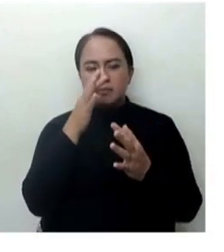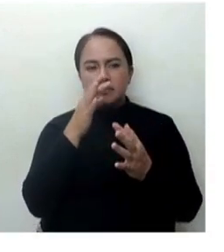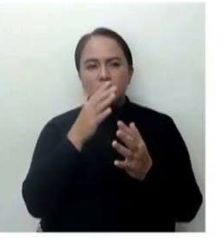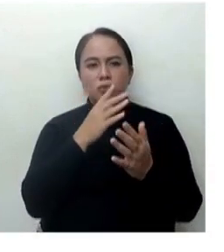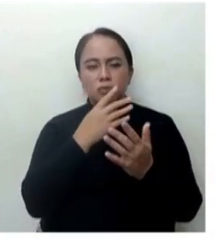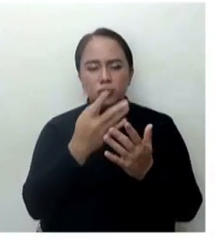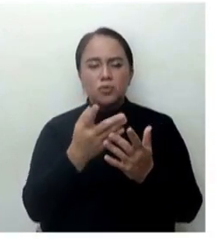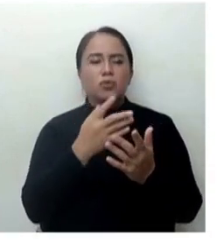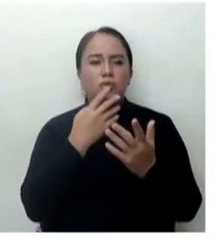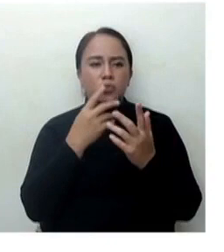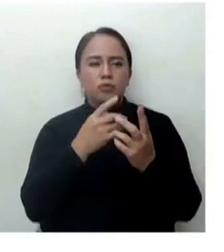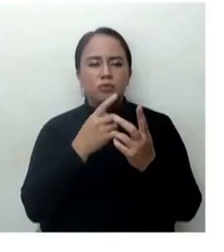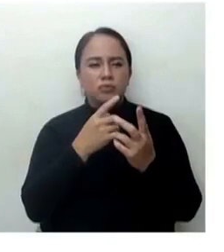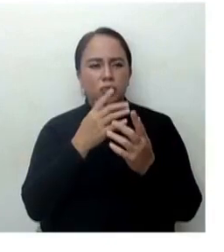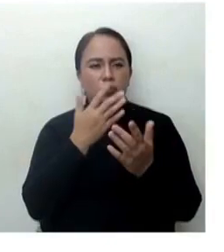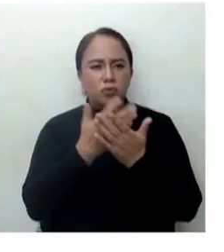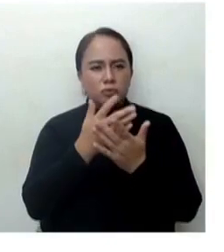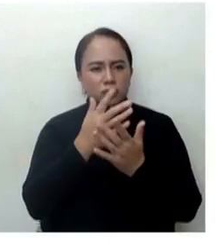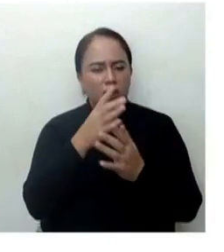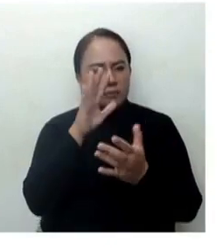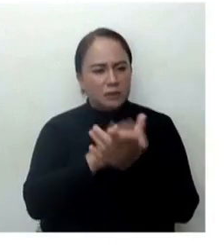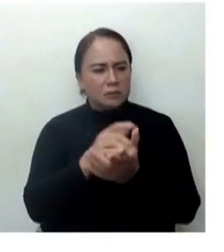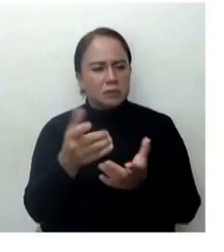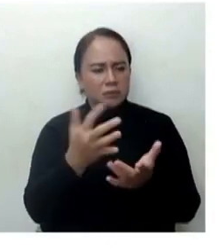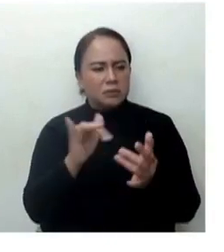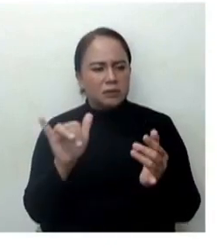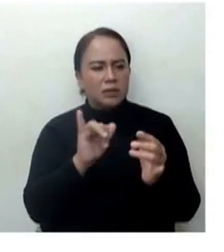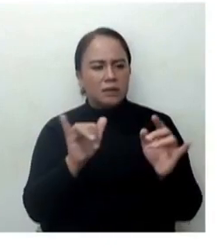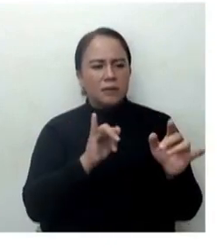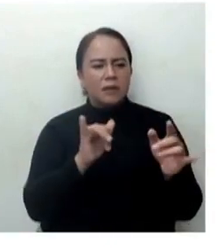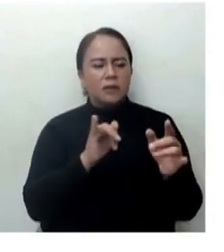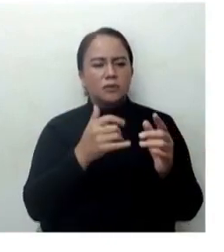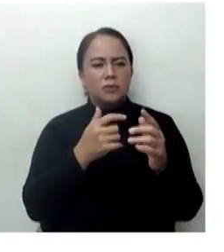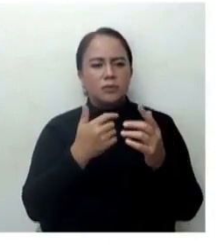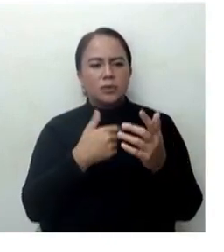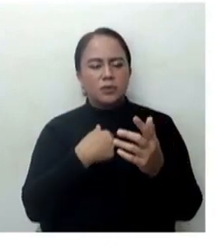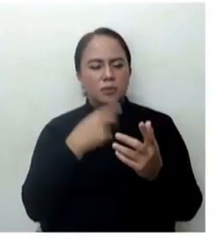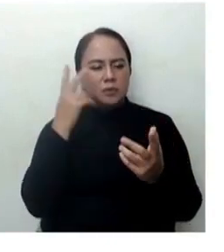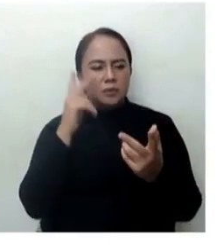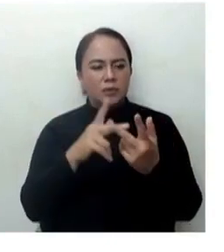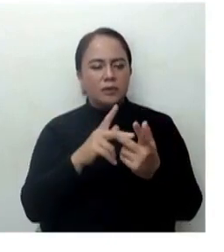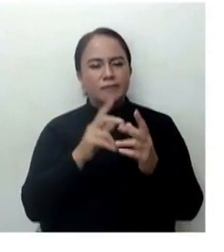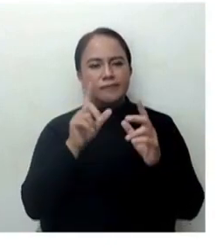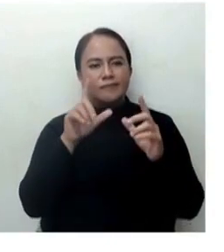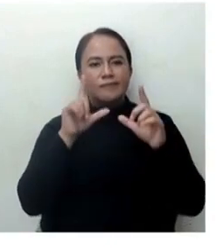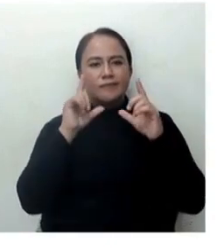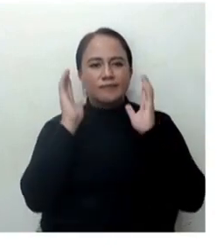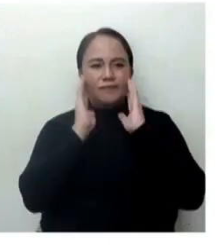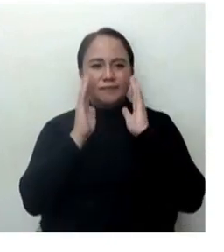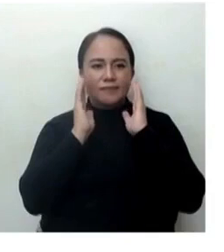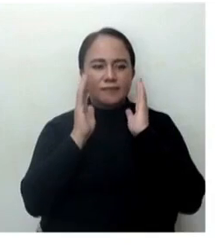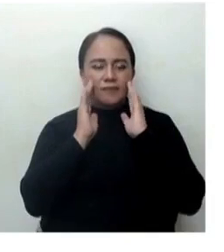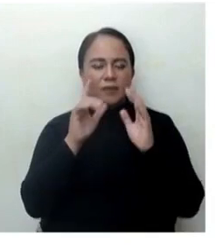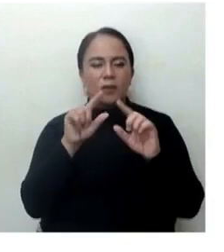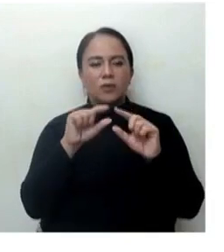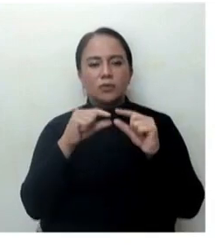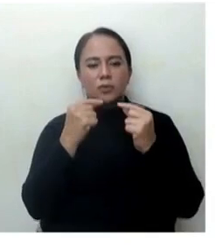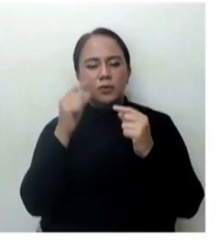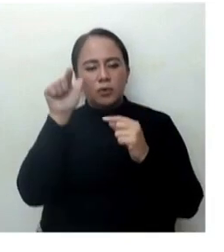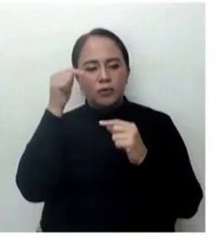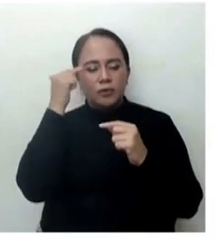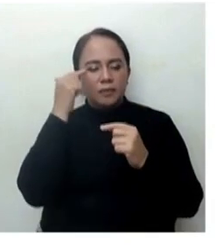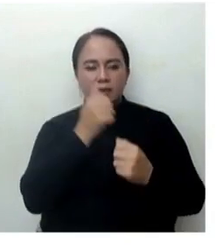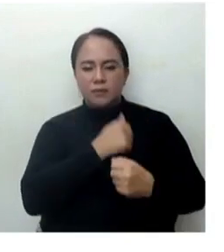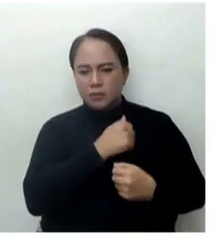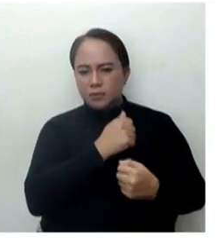surrender of your clients, whom the government claims intentionally humiliated government forces. You know, if it is really above board,